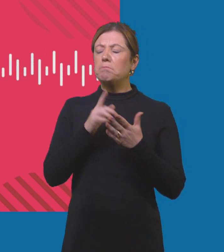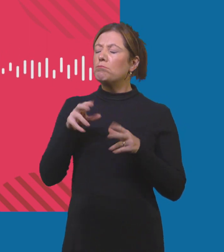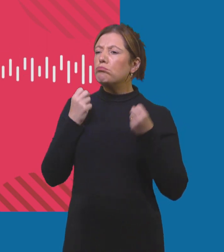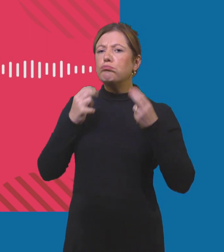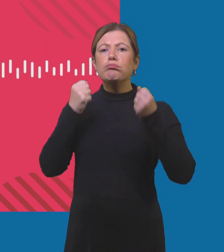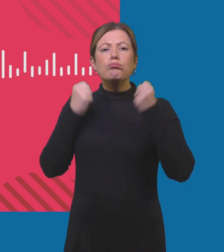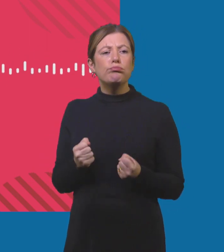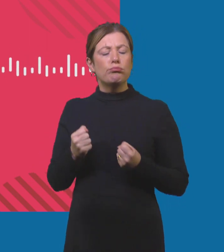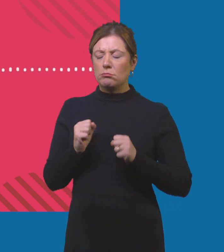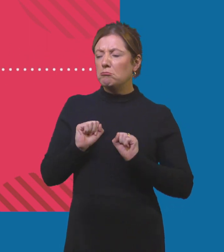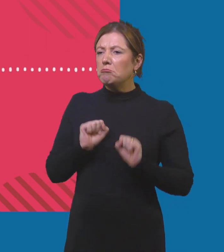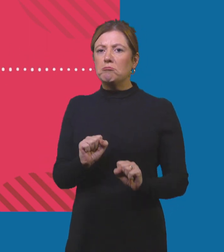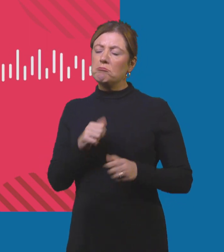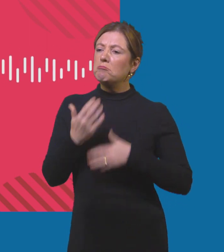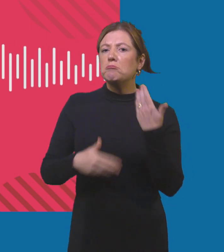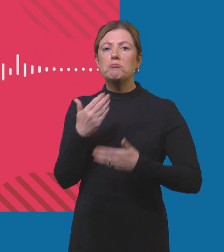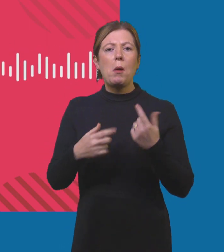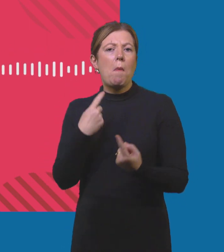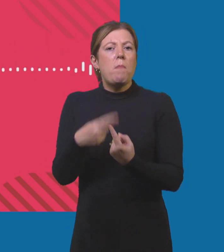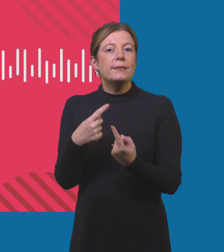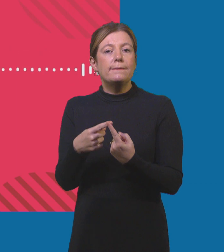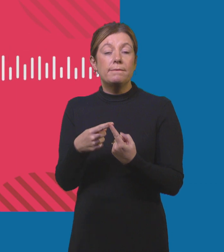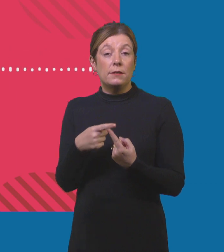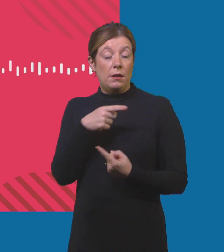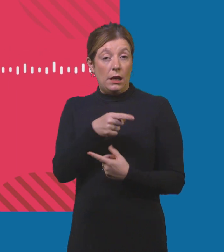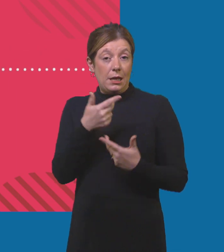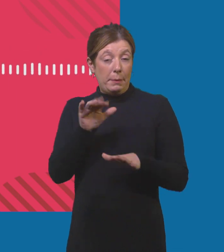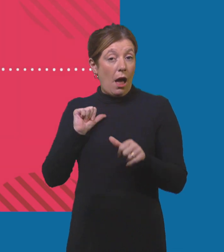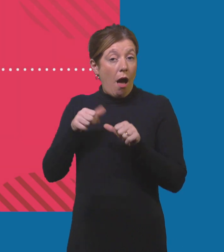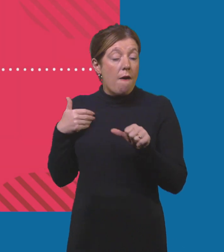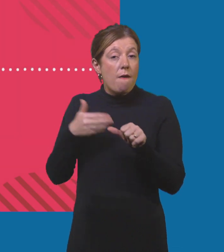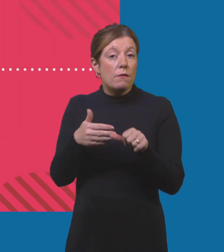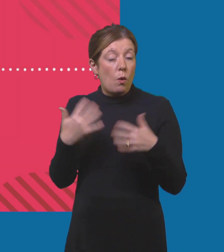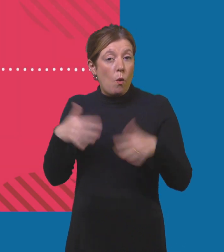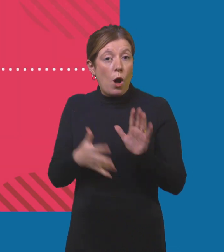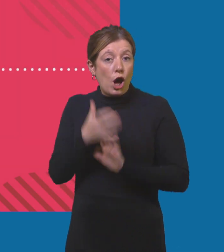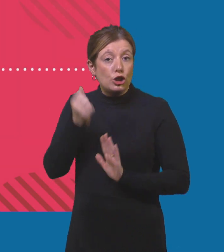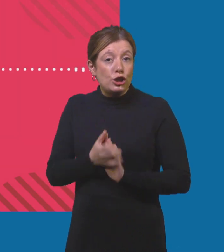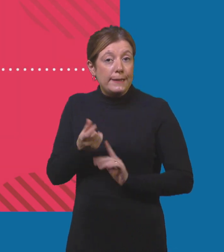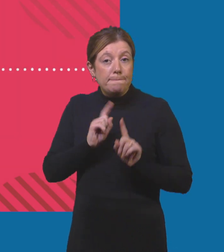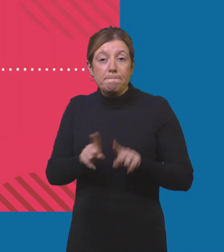and continues to challenge himself. He has a long list of remarkable achievements.